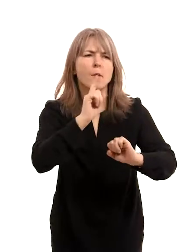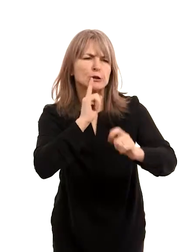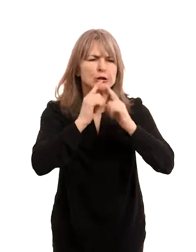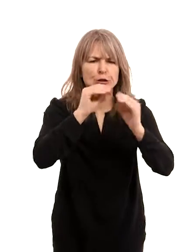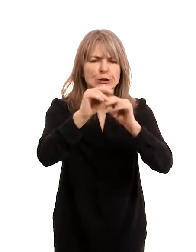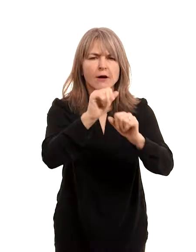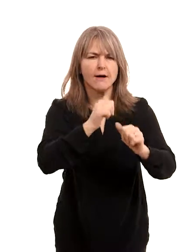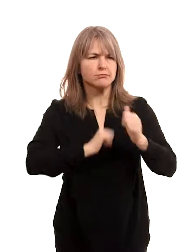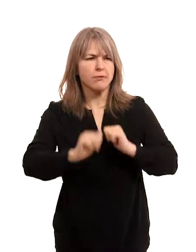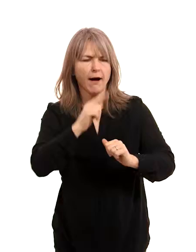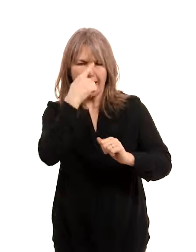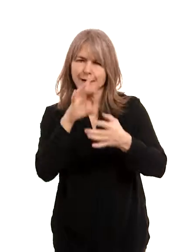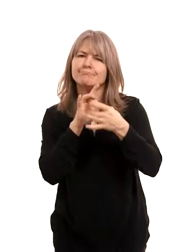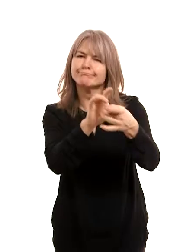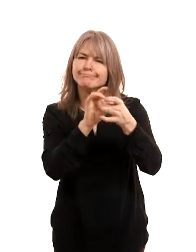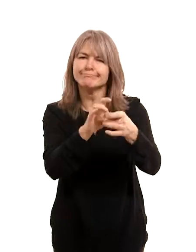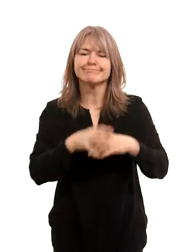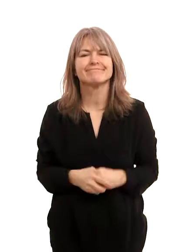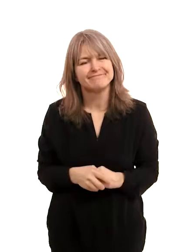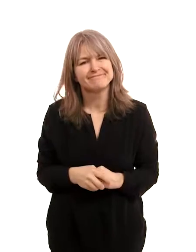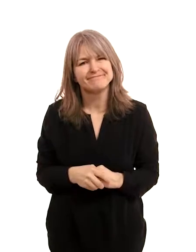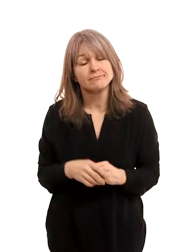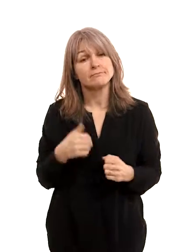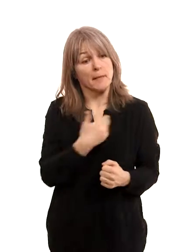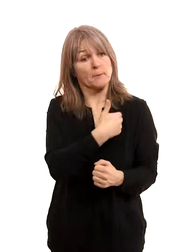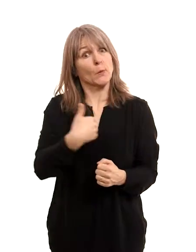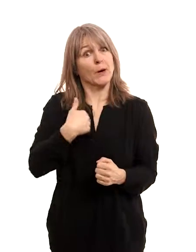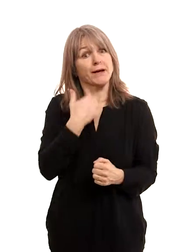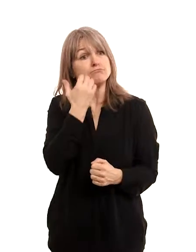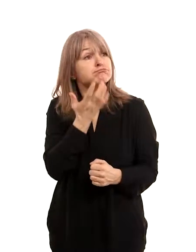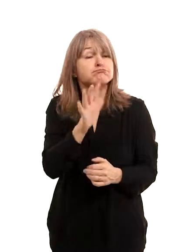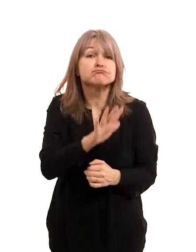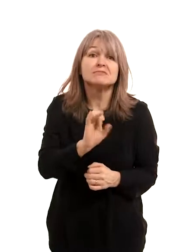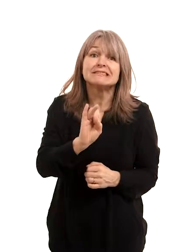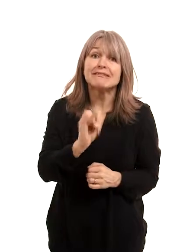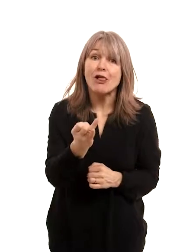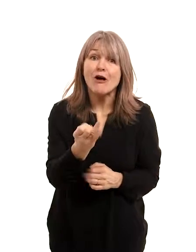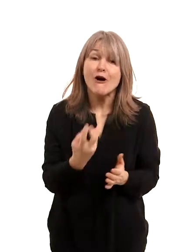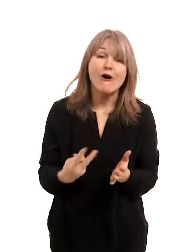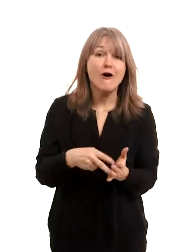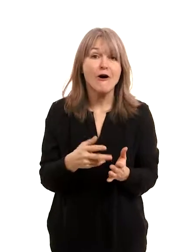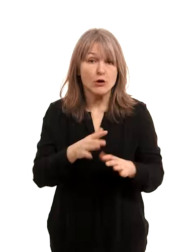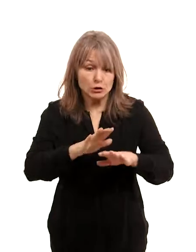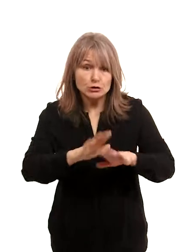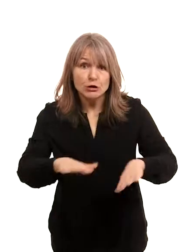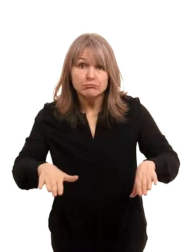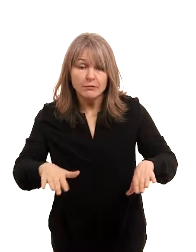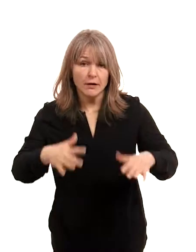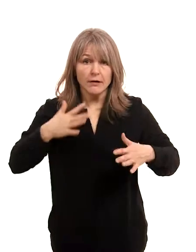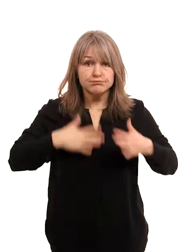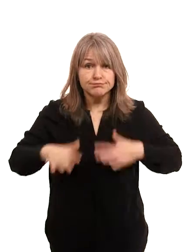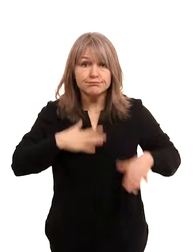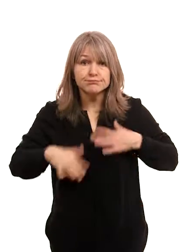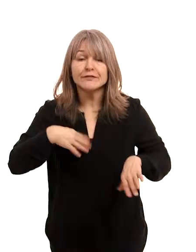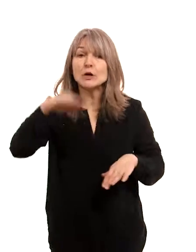in the morning. I get my 2 young children ready for school, and we have breakfast, we get ready, we get into the